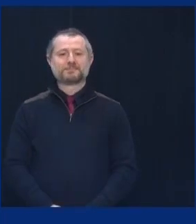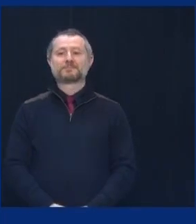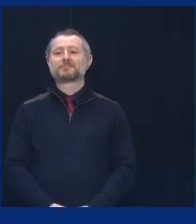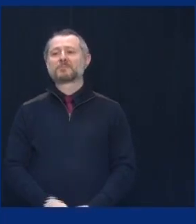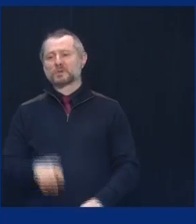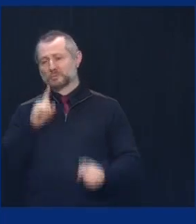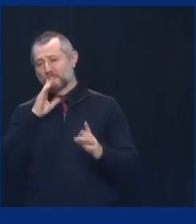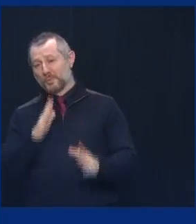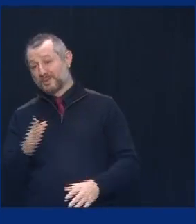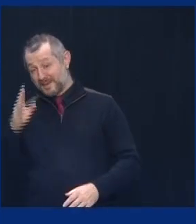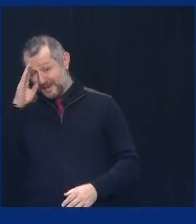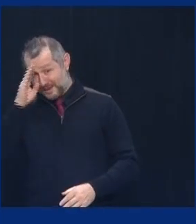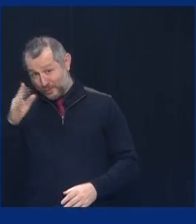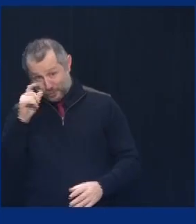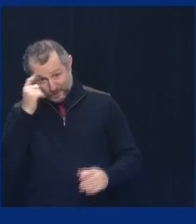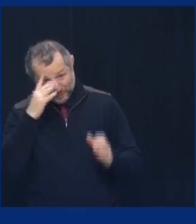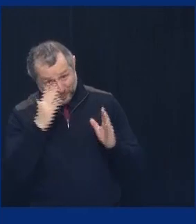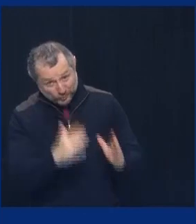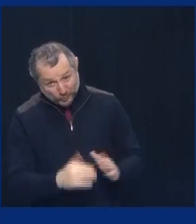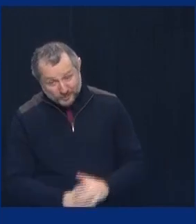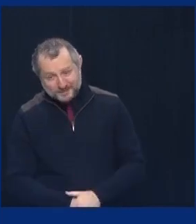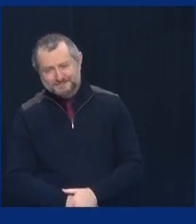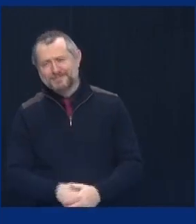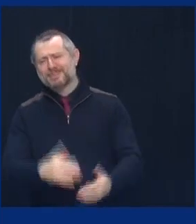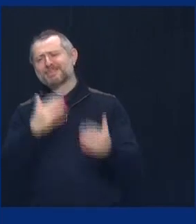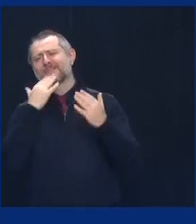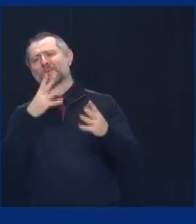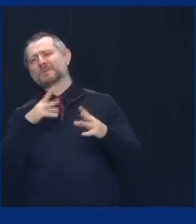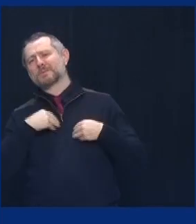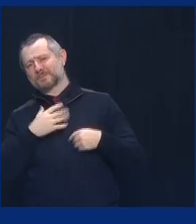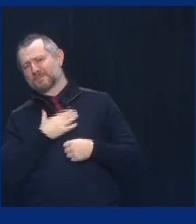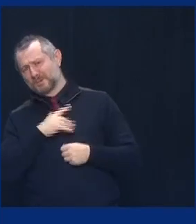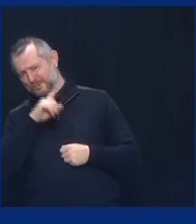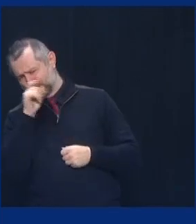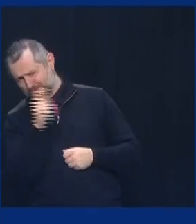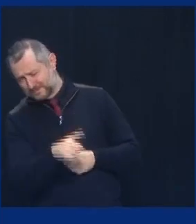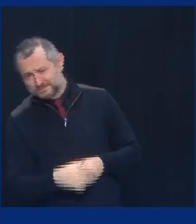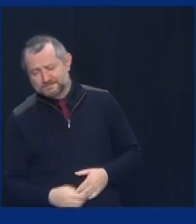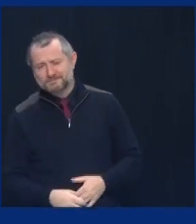Hi, Governor. Good afternoon. Thanks for taking our question. Thank you, Heather.